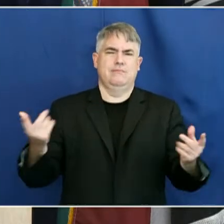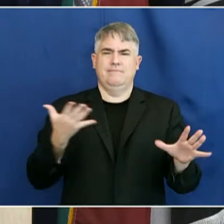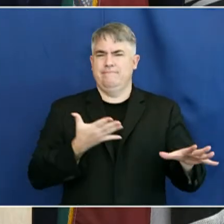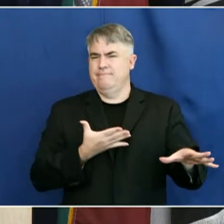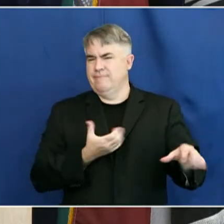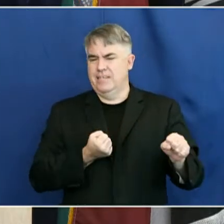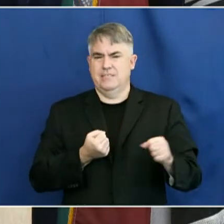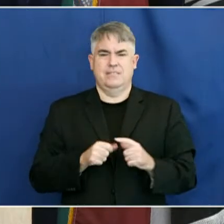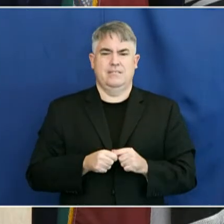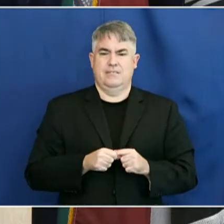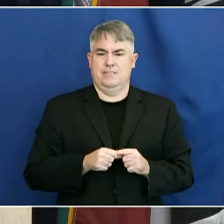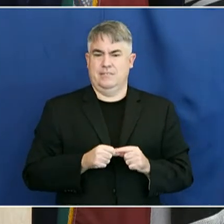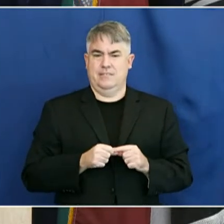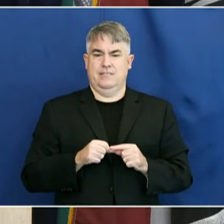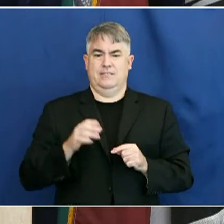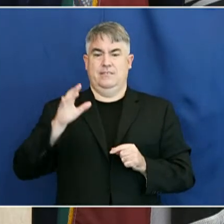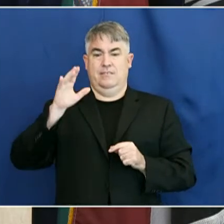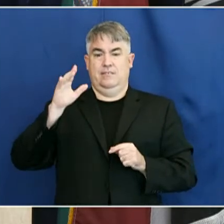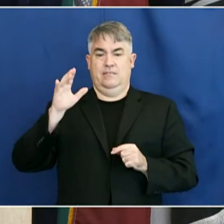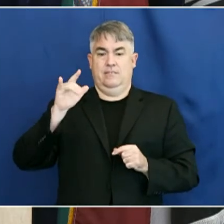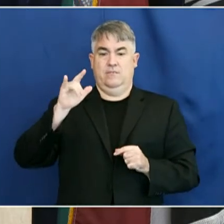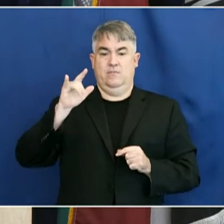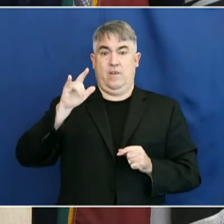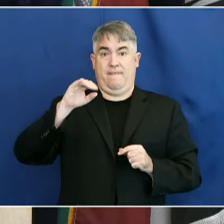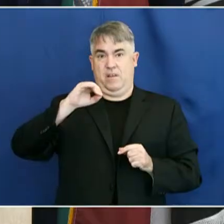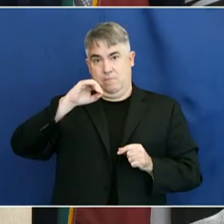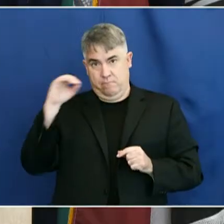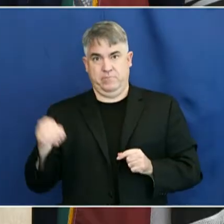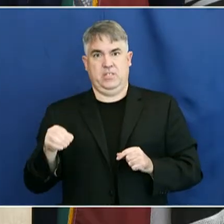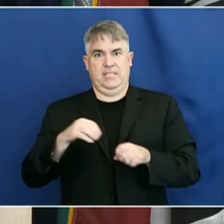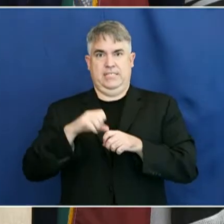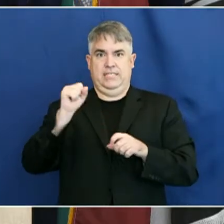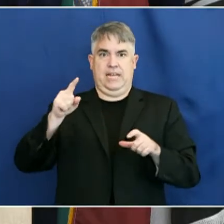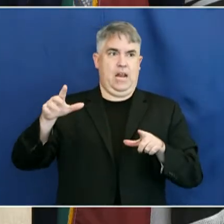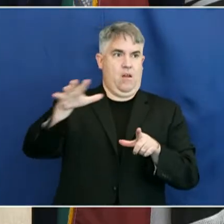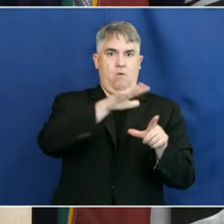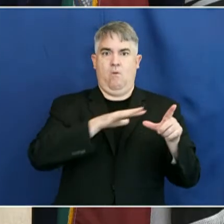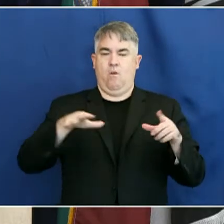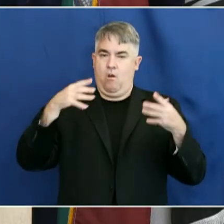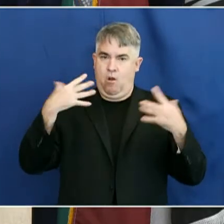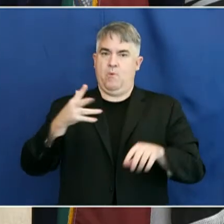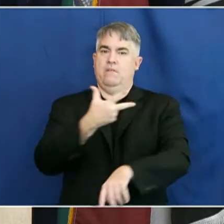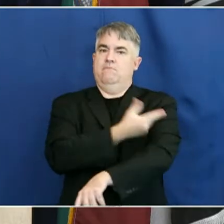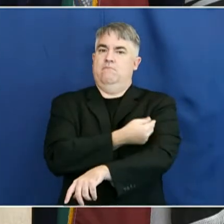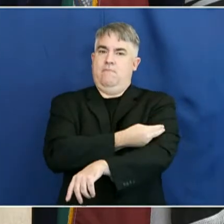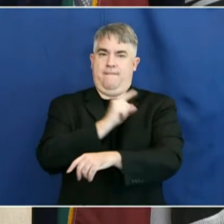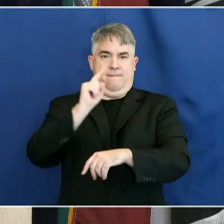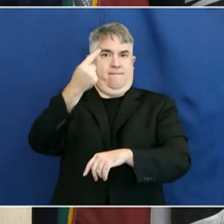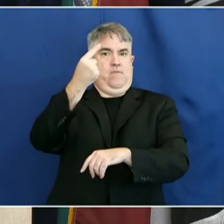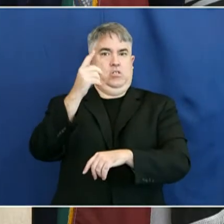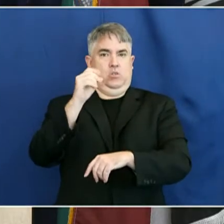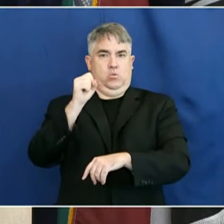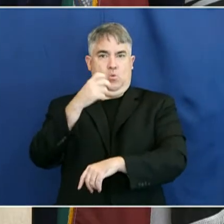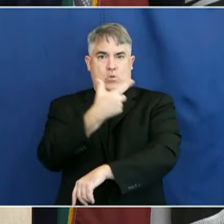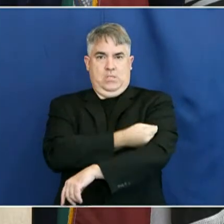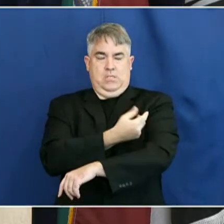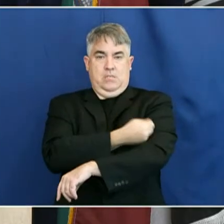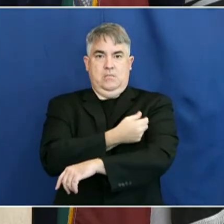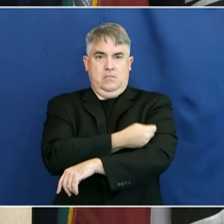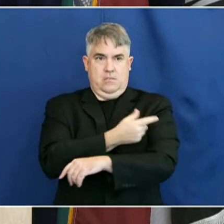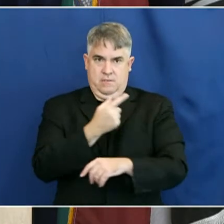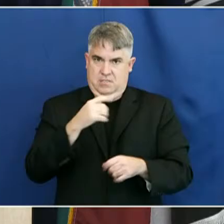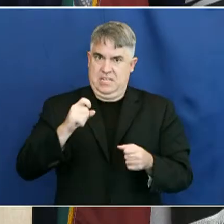least 1 dose and 1 shot. But there are shortages, and the bulk of what is being honored right now are second